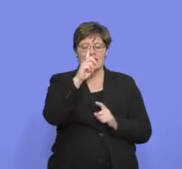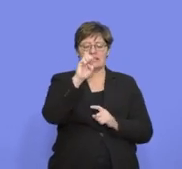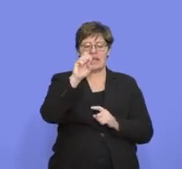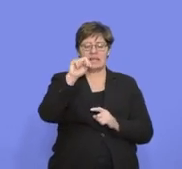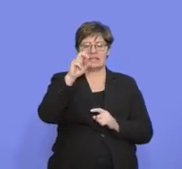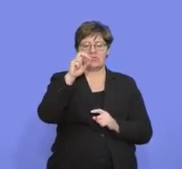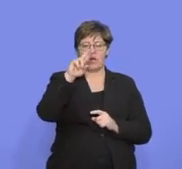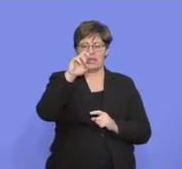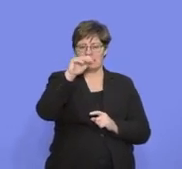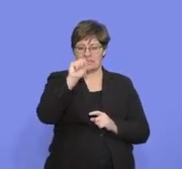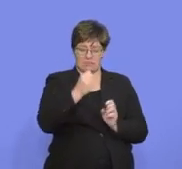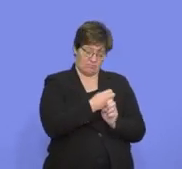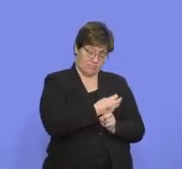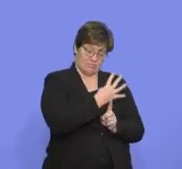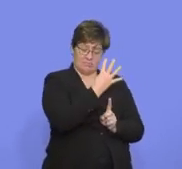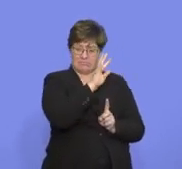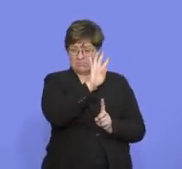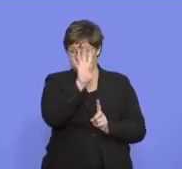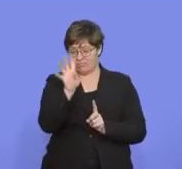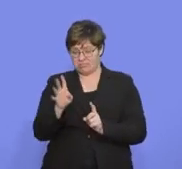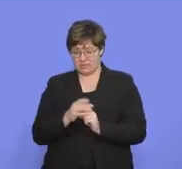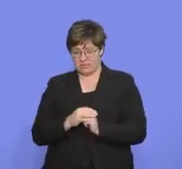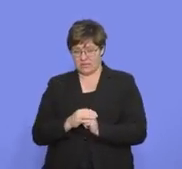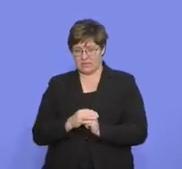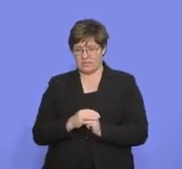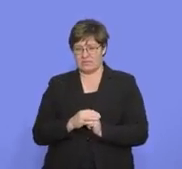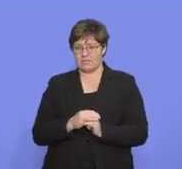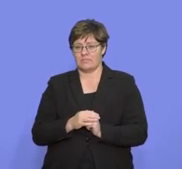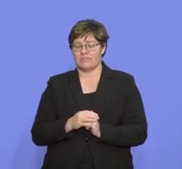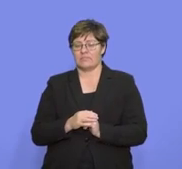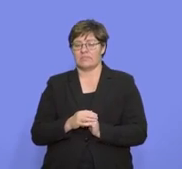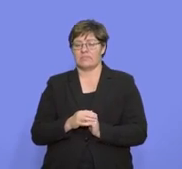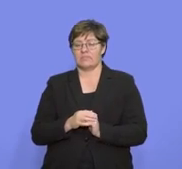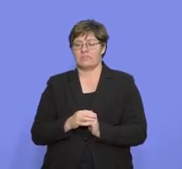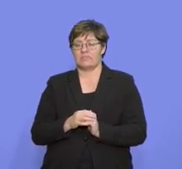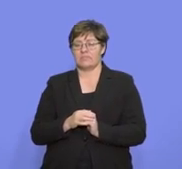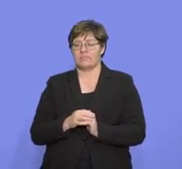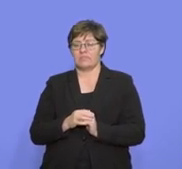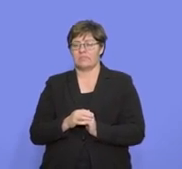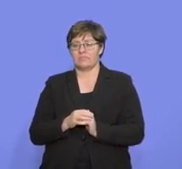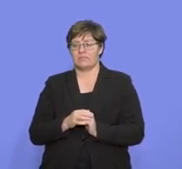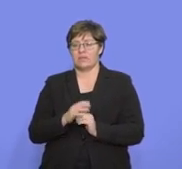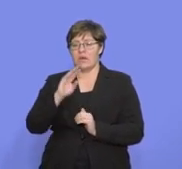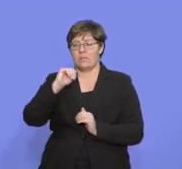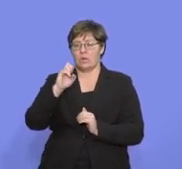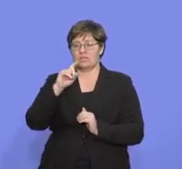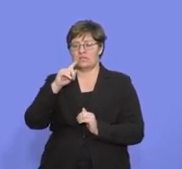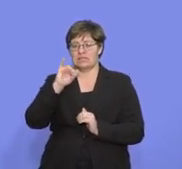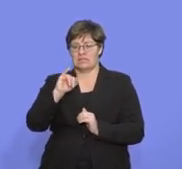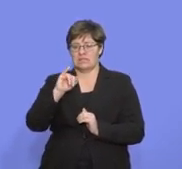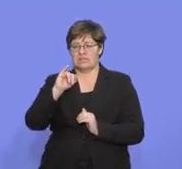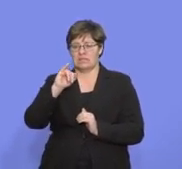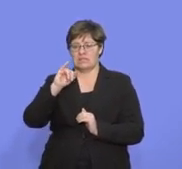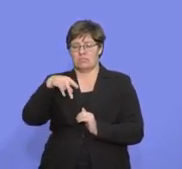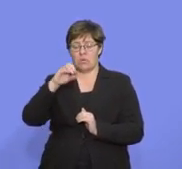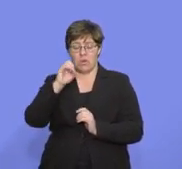there. You can see it's lots of them, hey? So that is multipolar. You need to, if you have to draw a